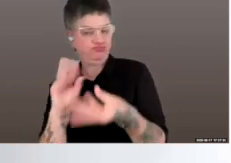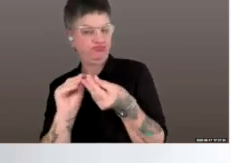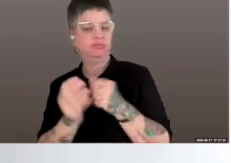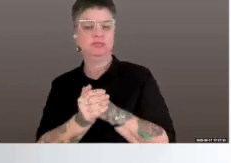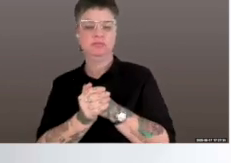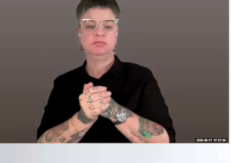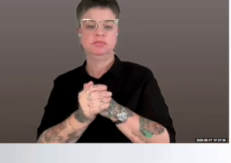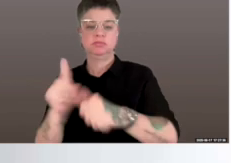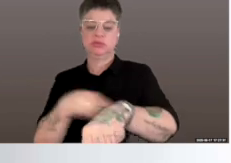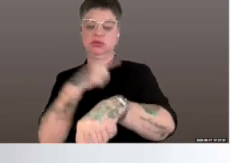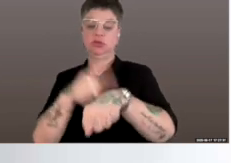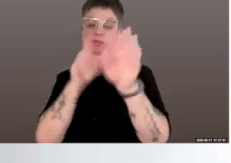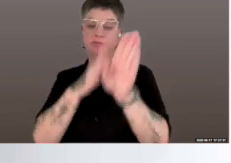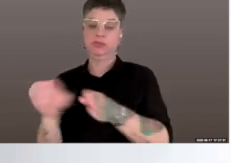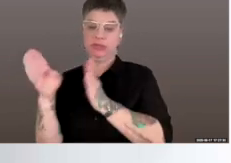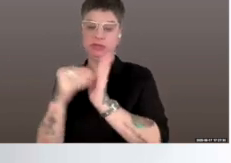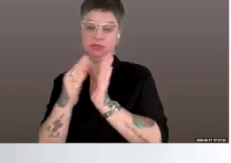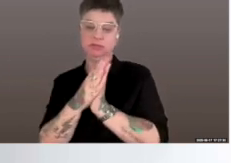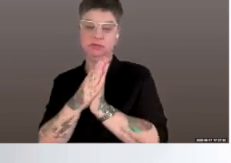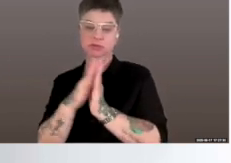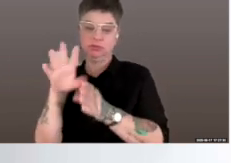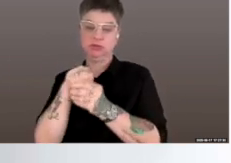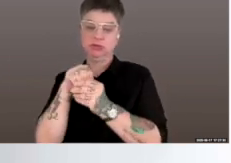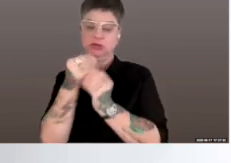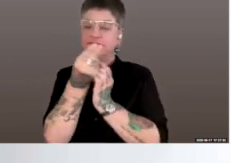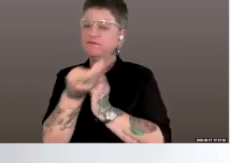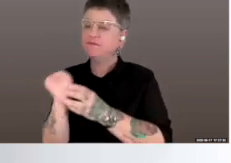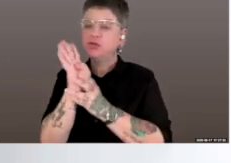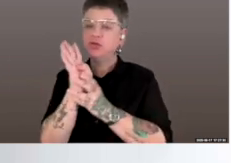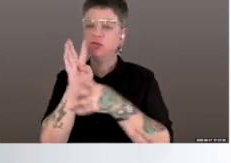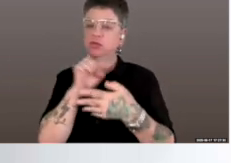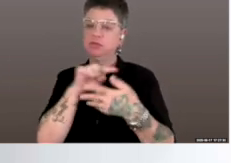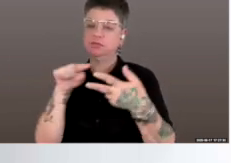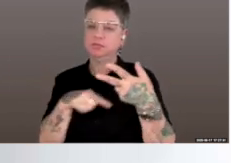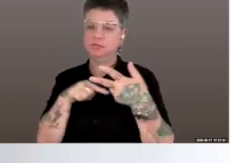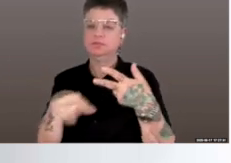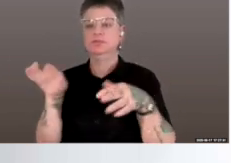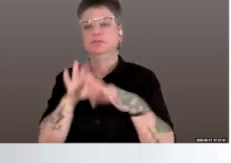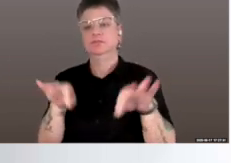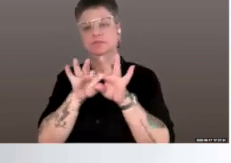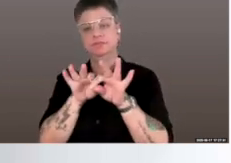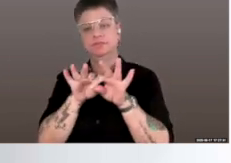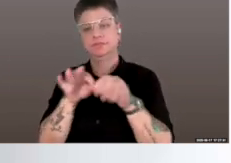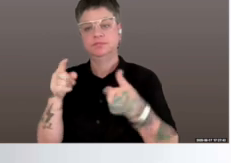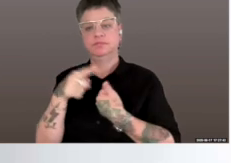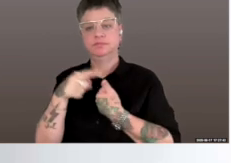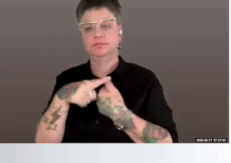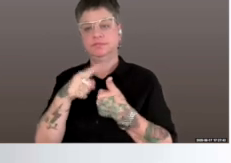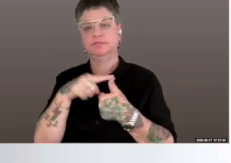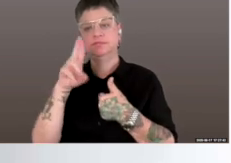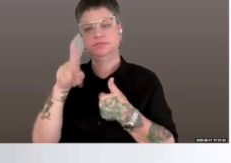schools, planning and capacity building, and the Sustainable Transportation Equity